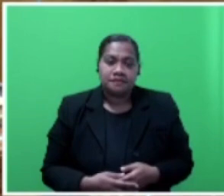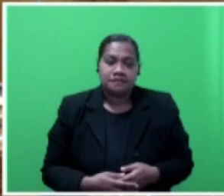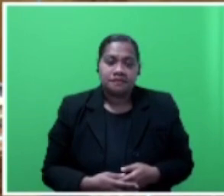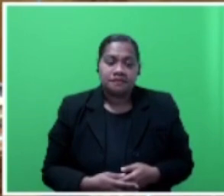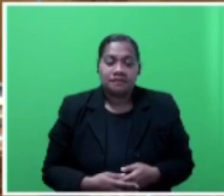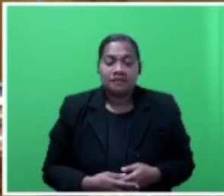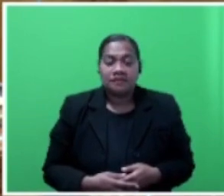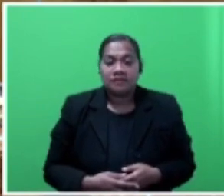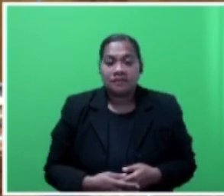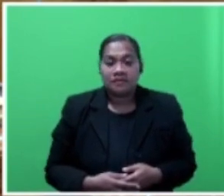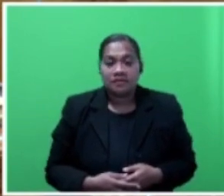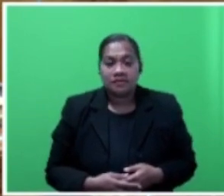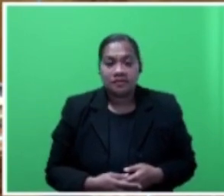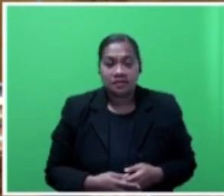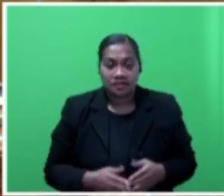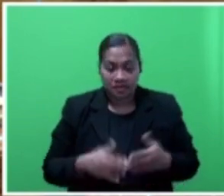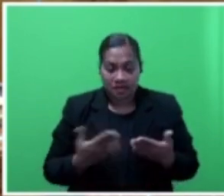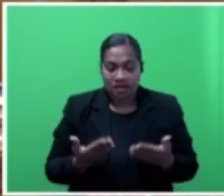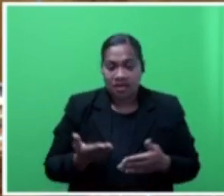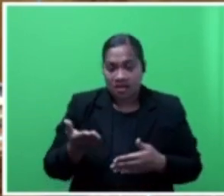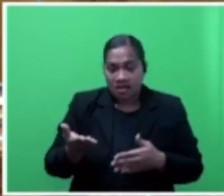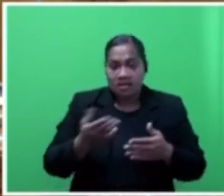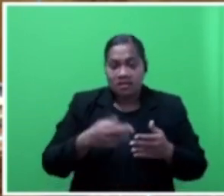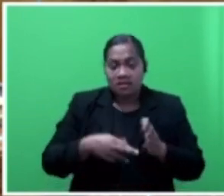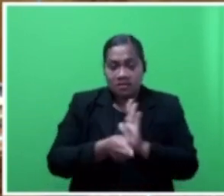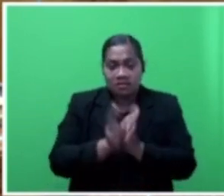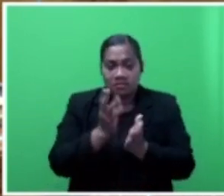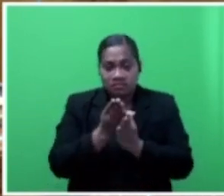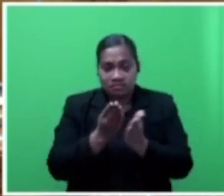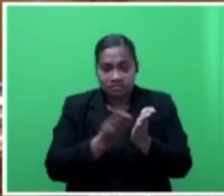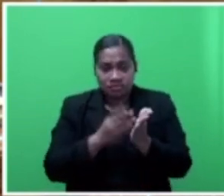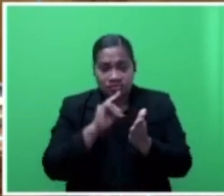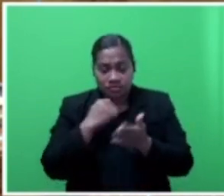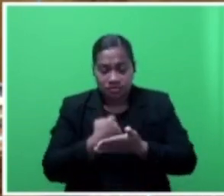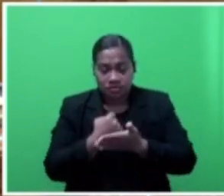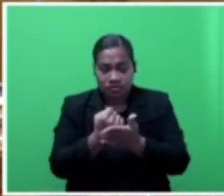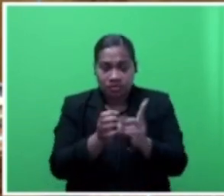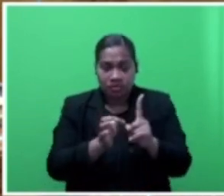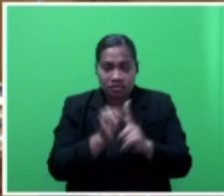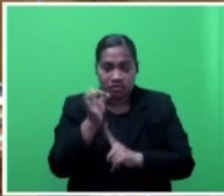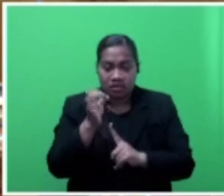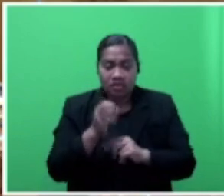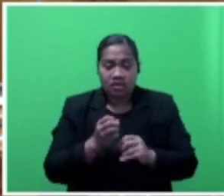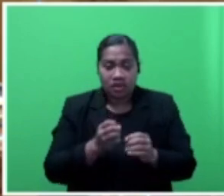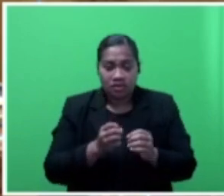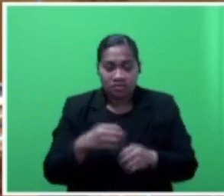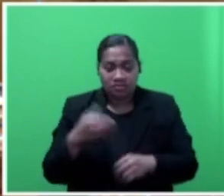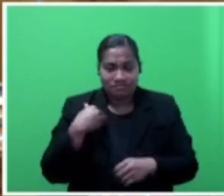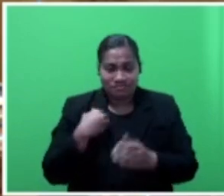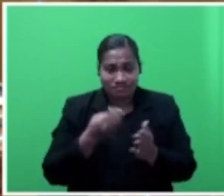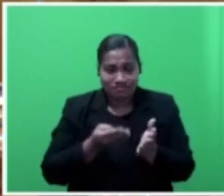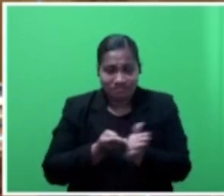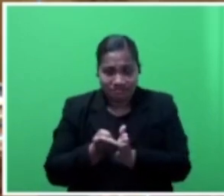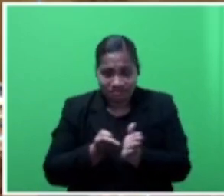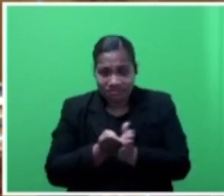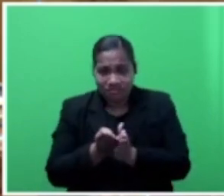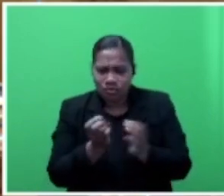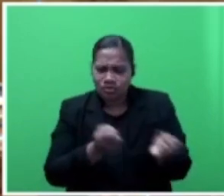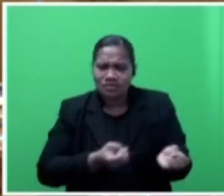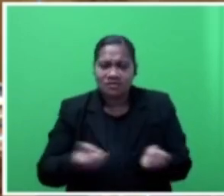whether the revised budget will provide additional resources to support and improve our health services, infrastructure and supply of basic